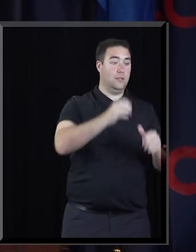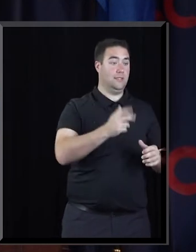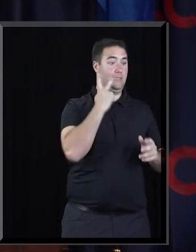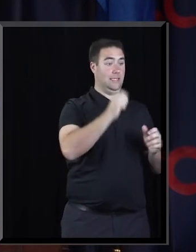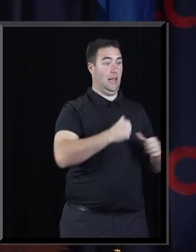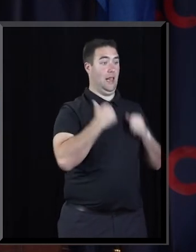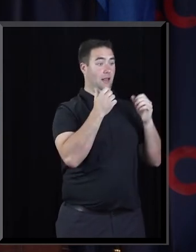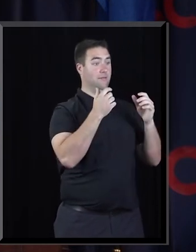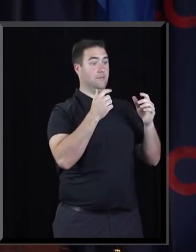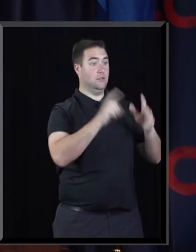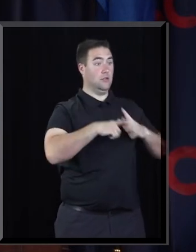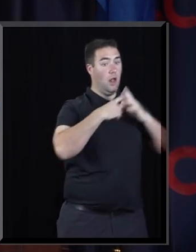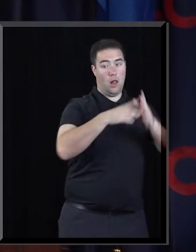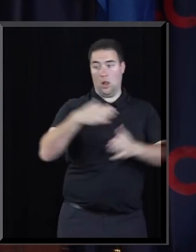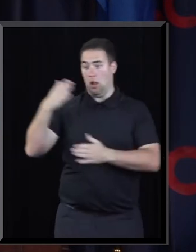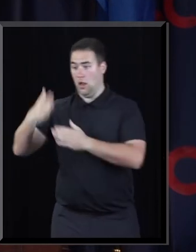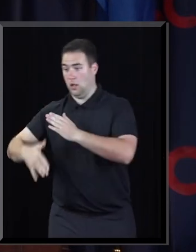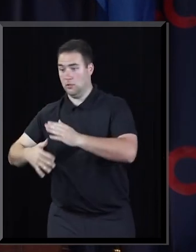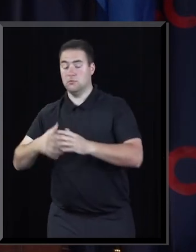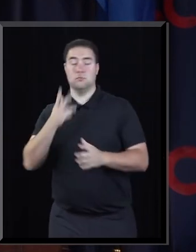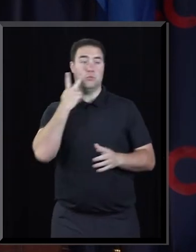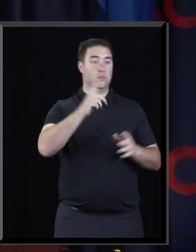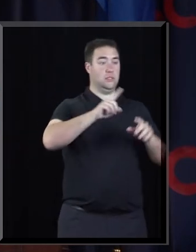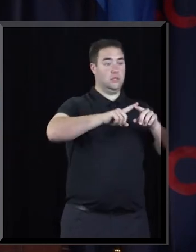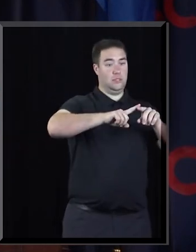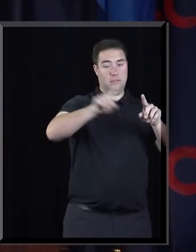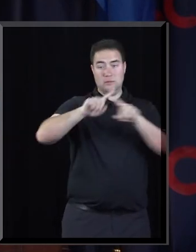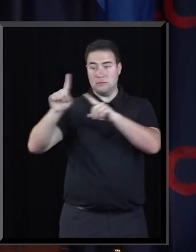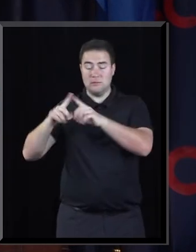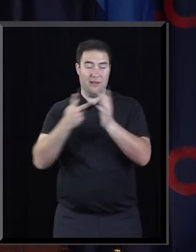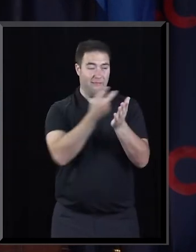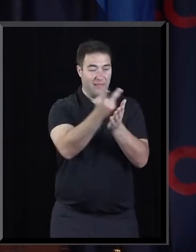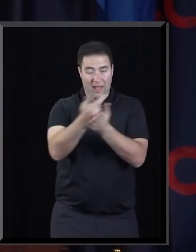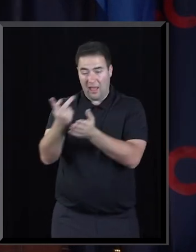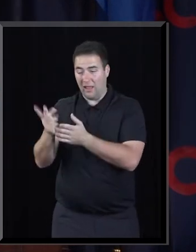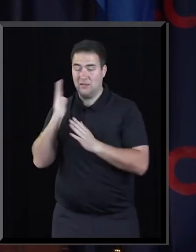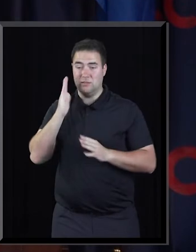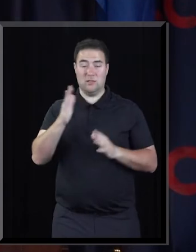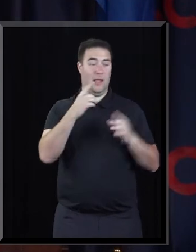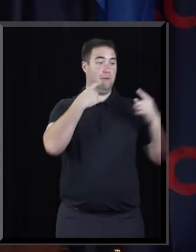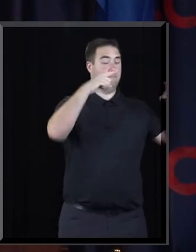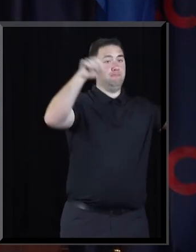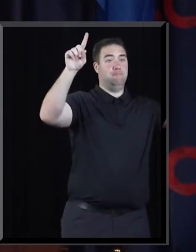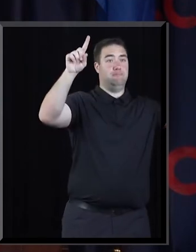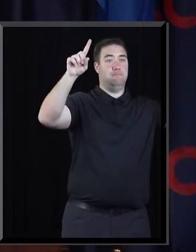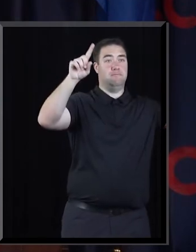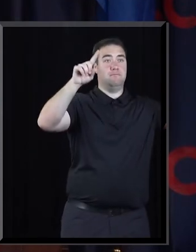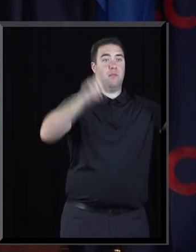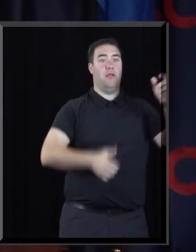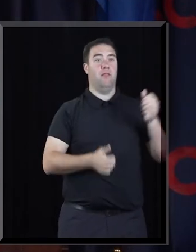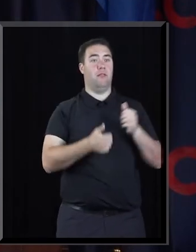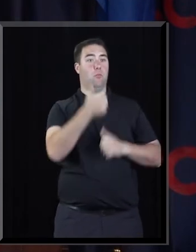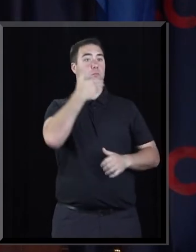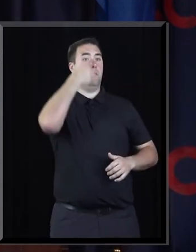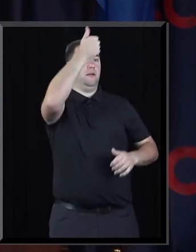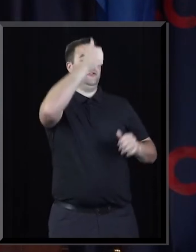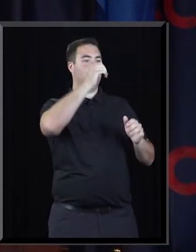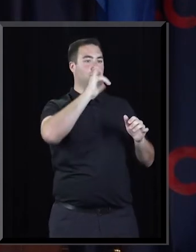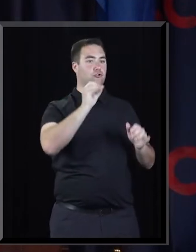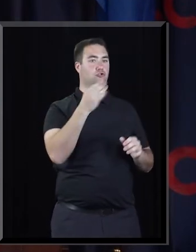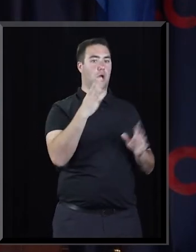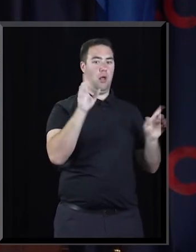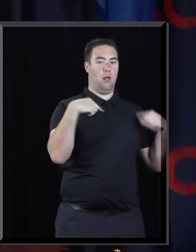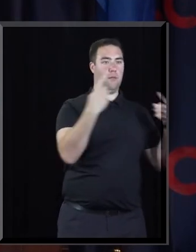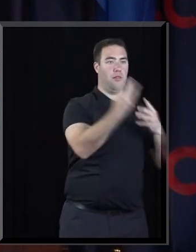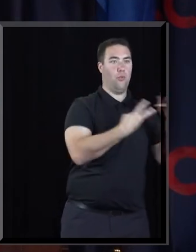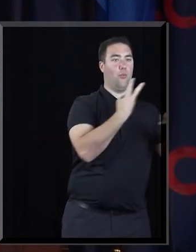You will experience resounding triumphs and devastating failures. You will have the most rewarding job in the world. So